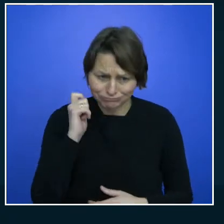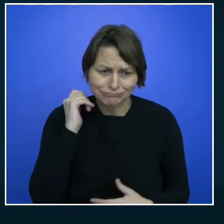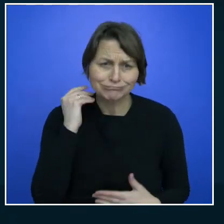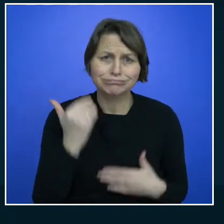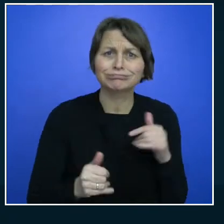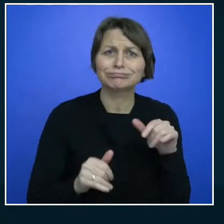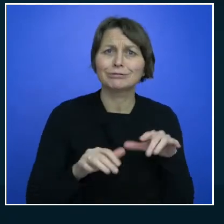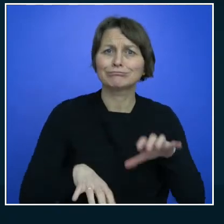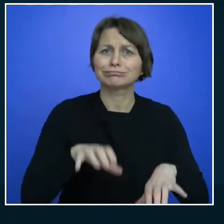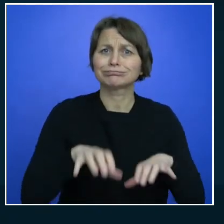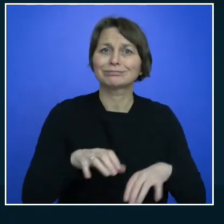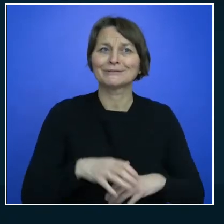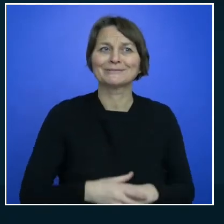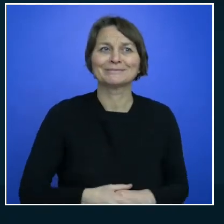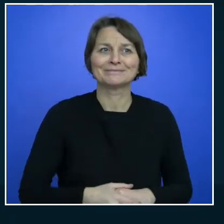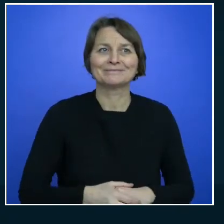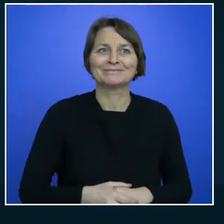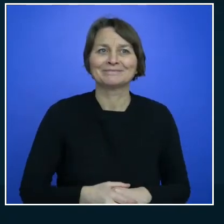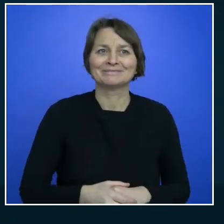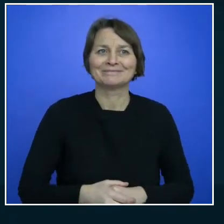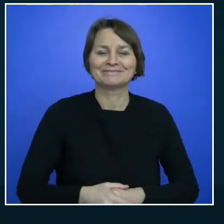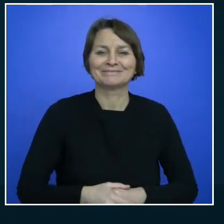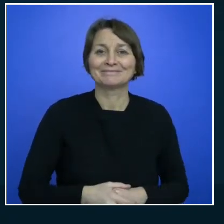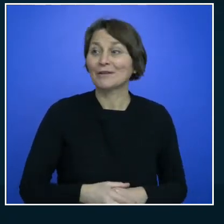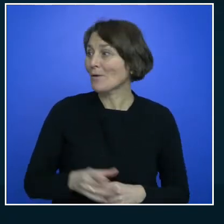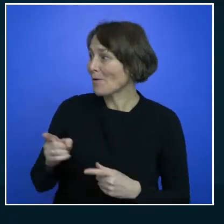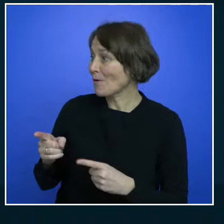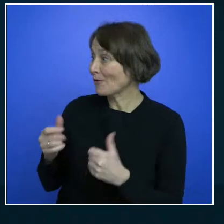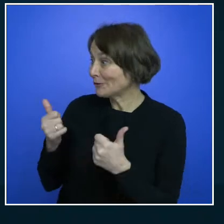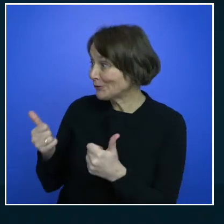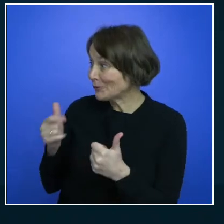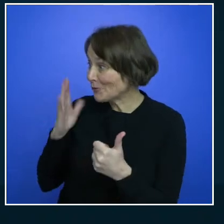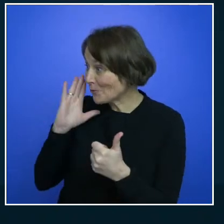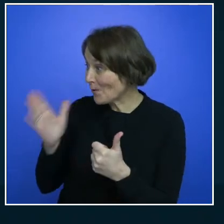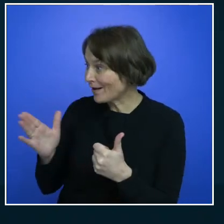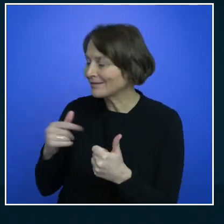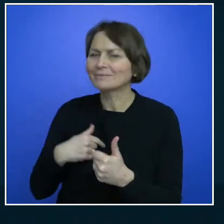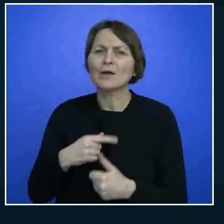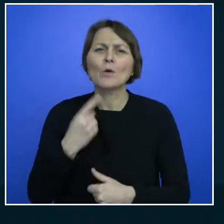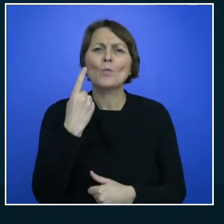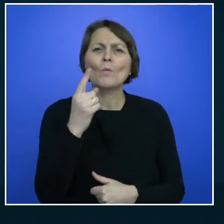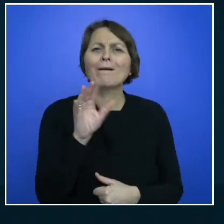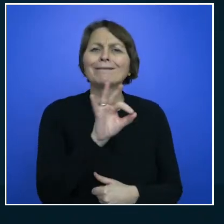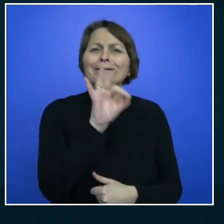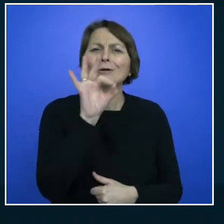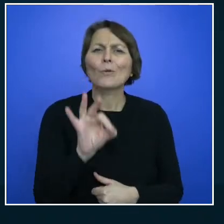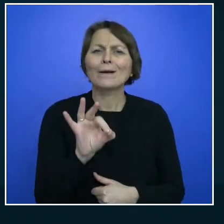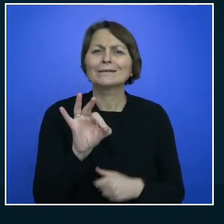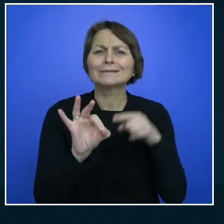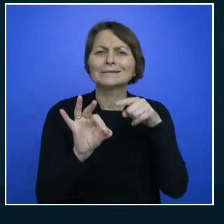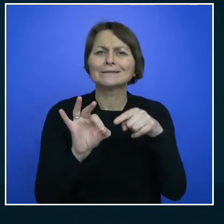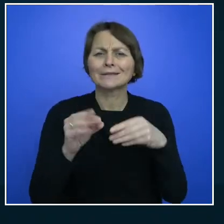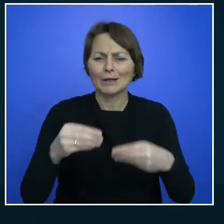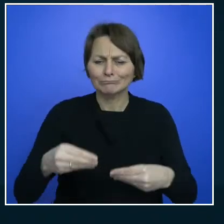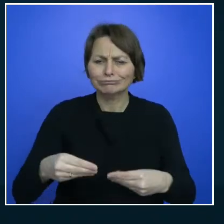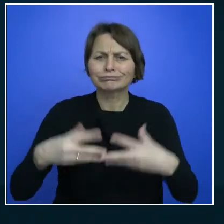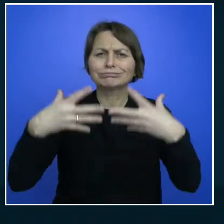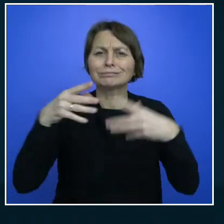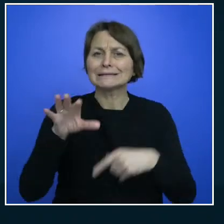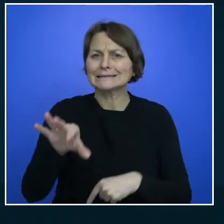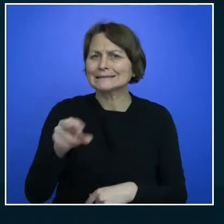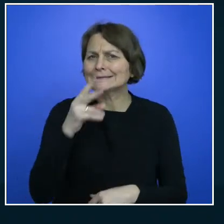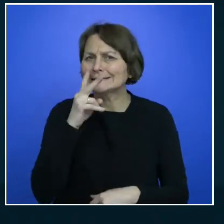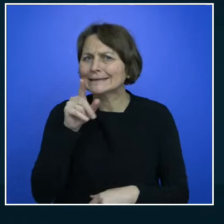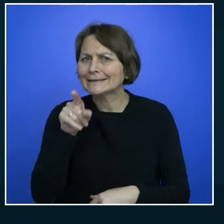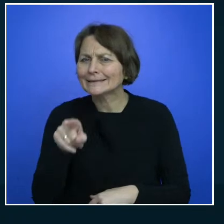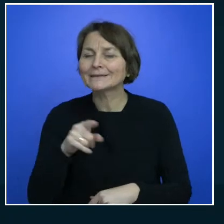have. We already have the pen. We have one question left from the watches. How do you pull in